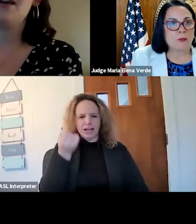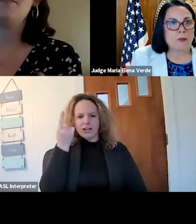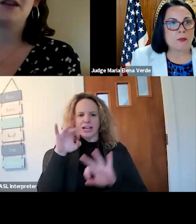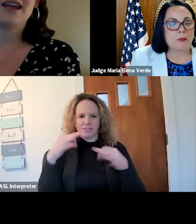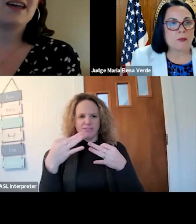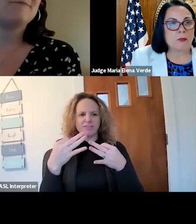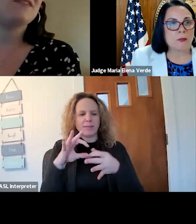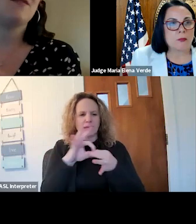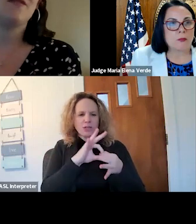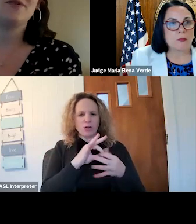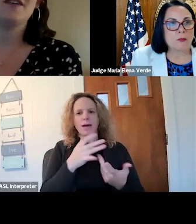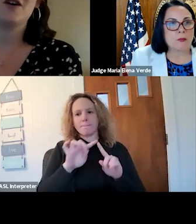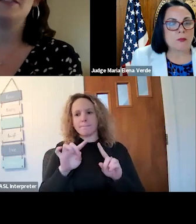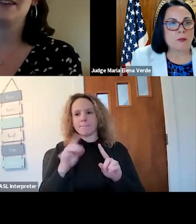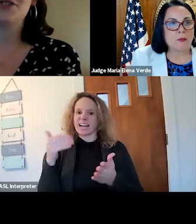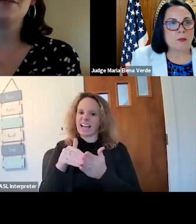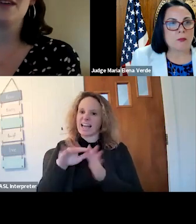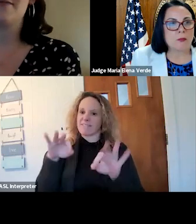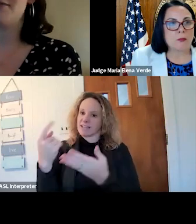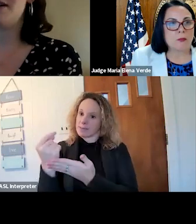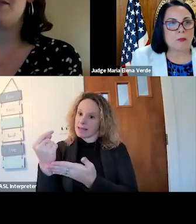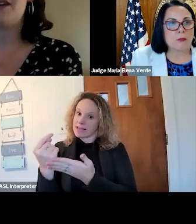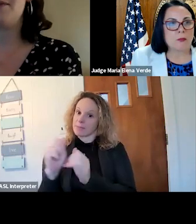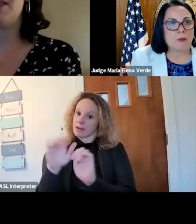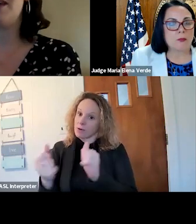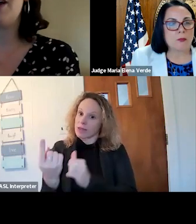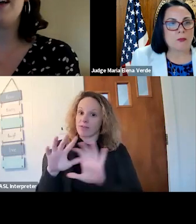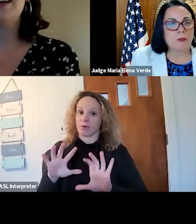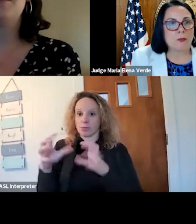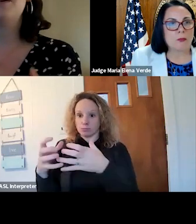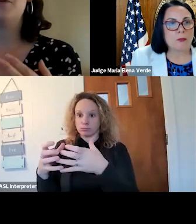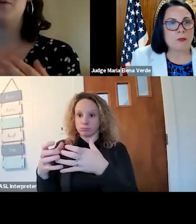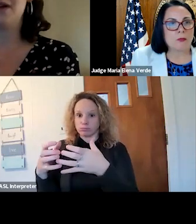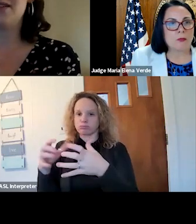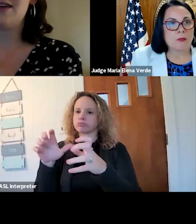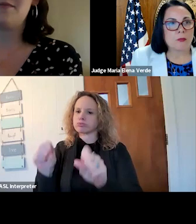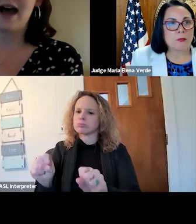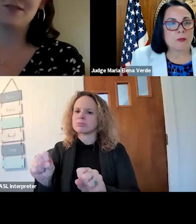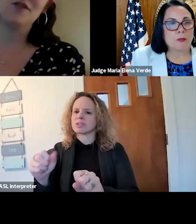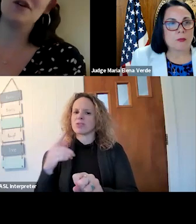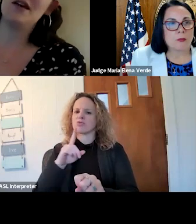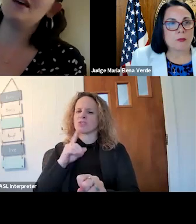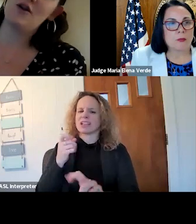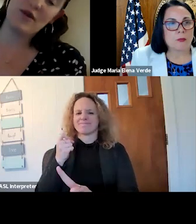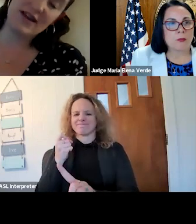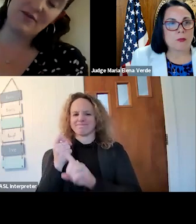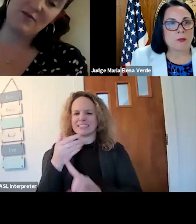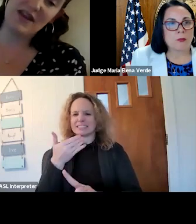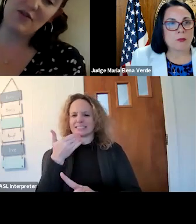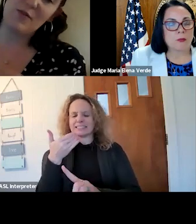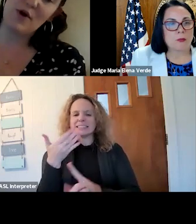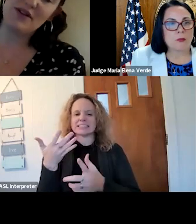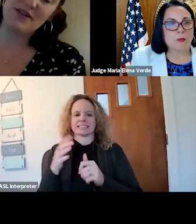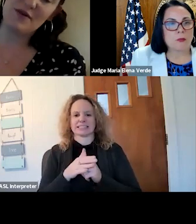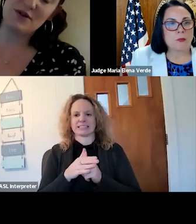unit. But again, in family therapy sessions with everyone of the family there, it can be really impactful. And we can